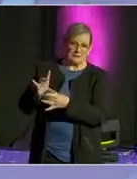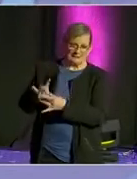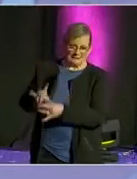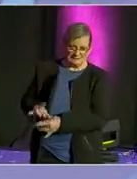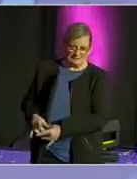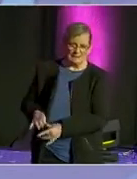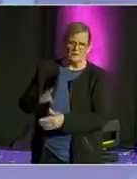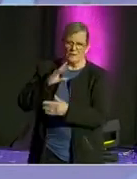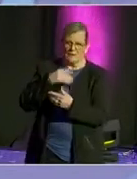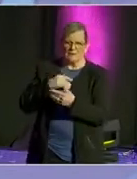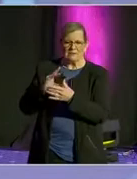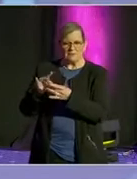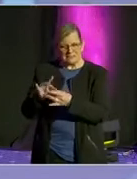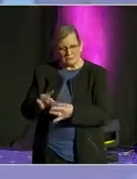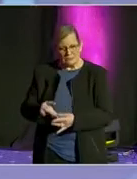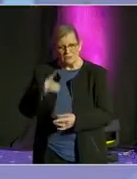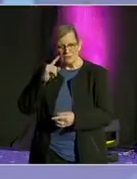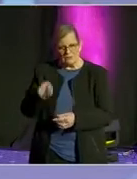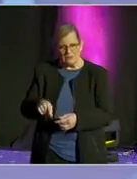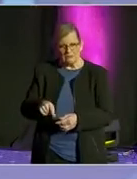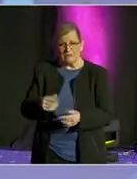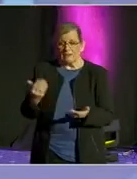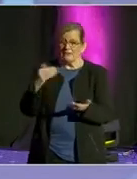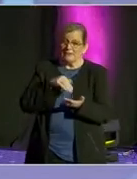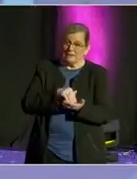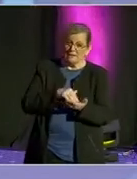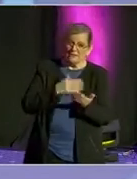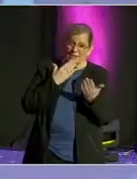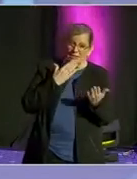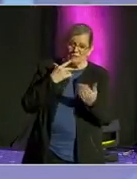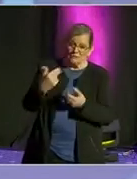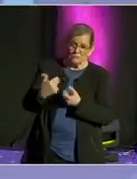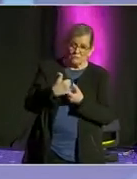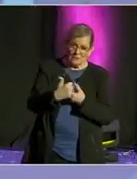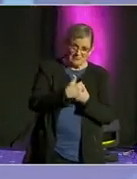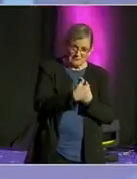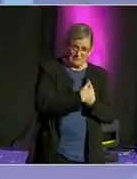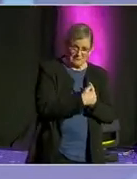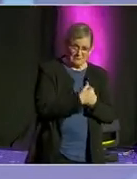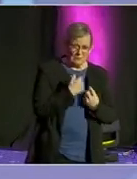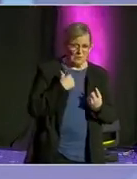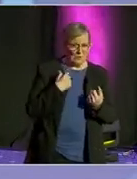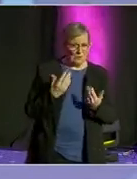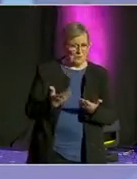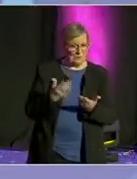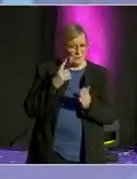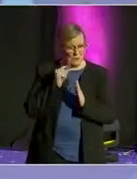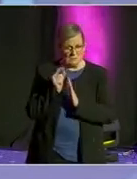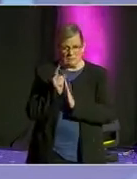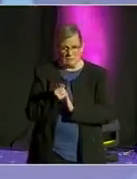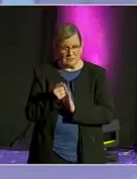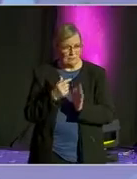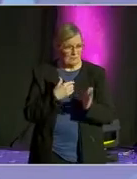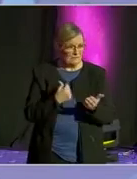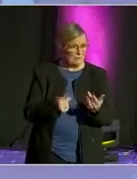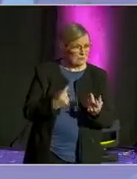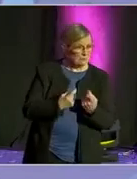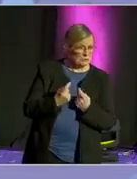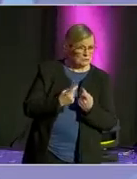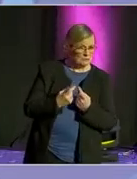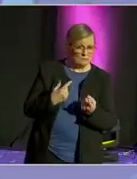and other events. So again, thank you all for joining us, and we're here for a minute if you all have any questions. Thank you.